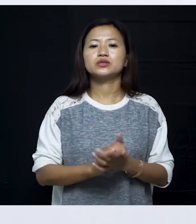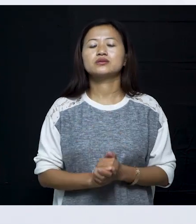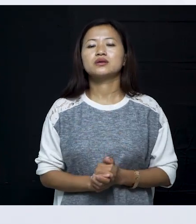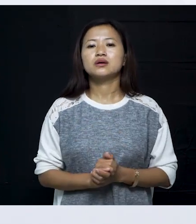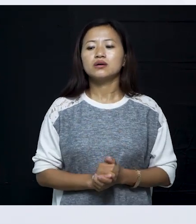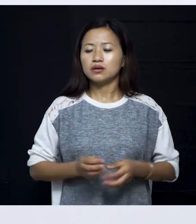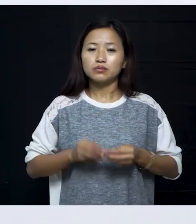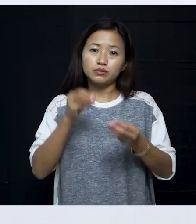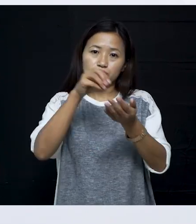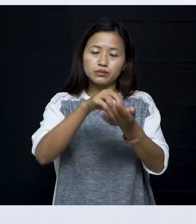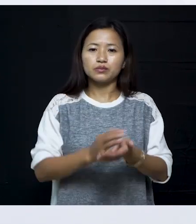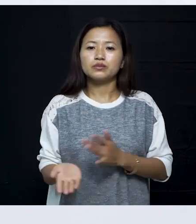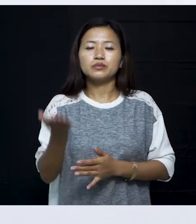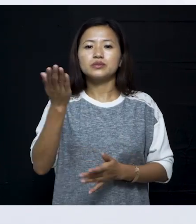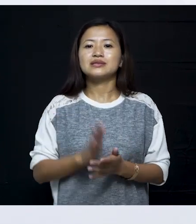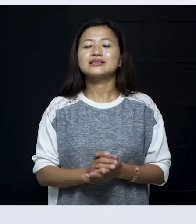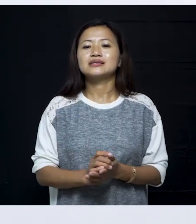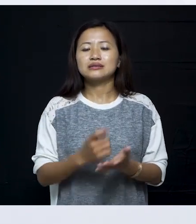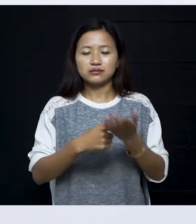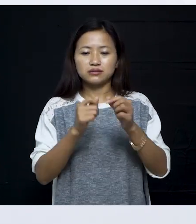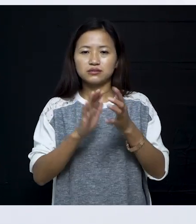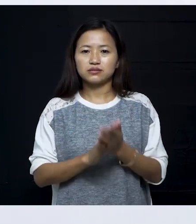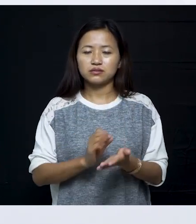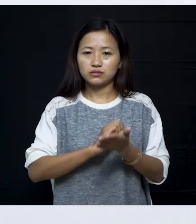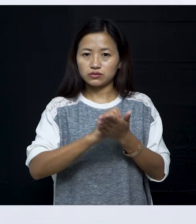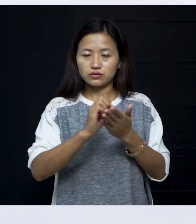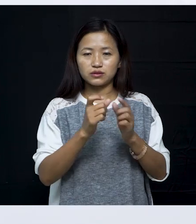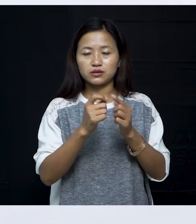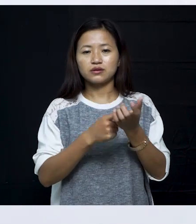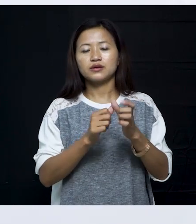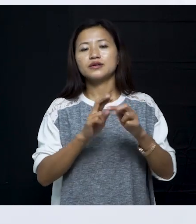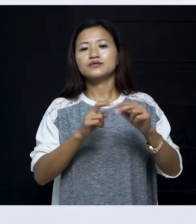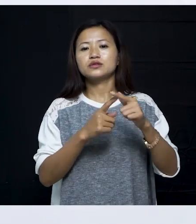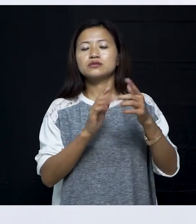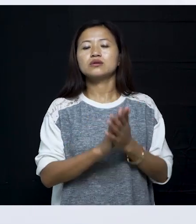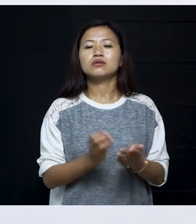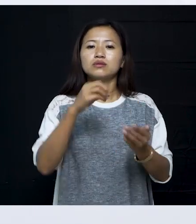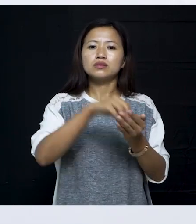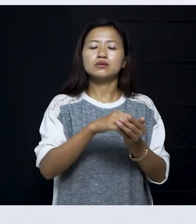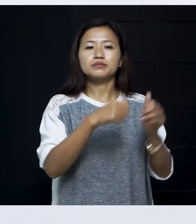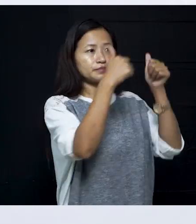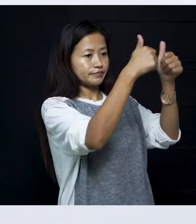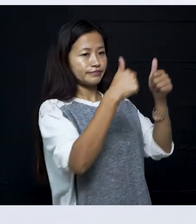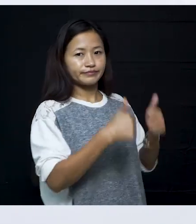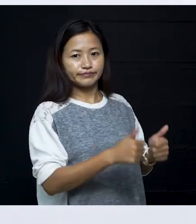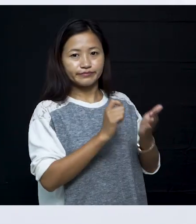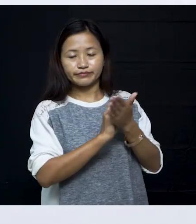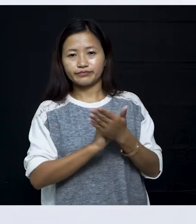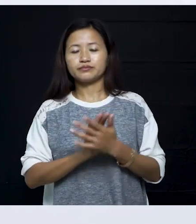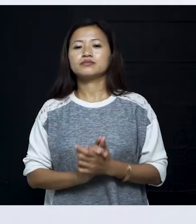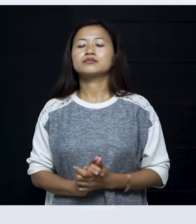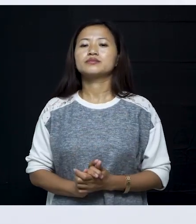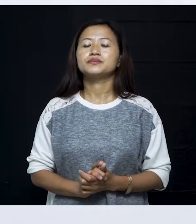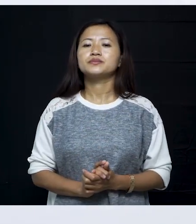informations that are being put up. So that is the reason why we draft, or that is the reason why we put up posters, to create